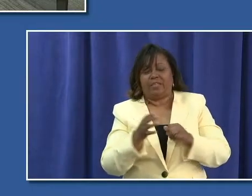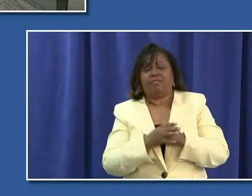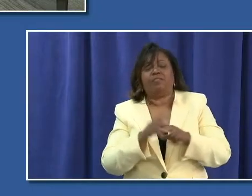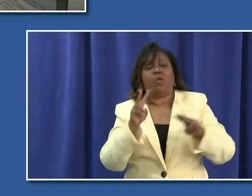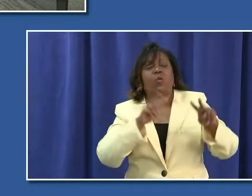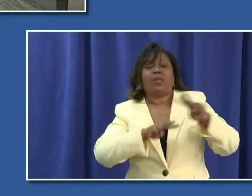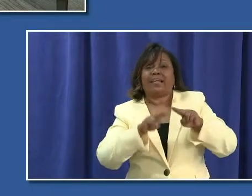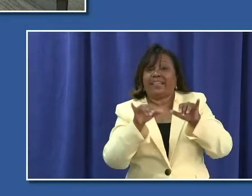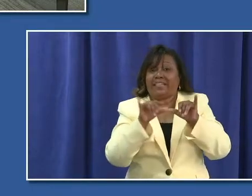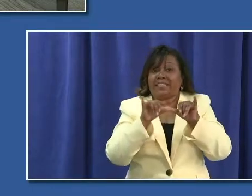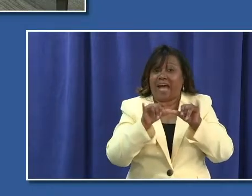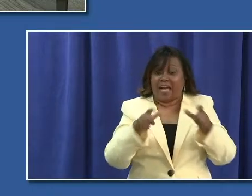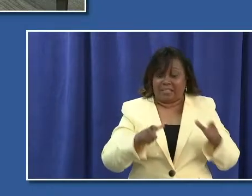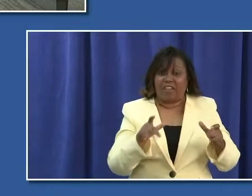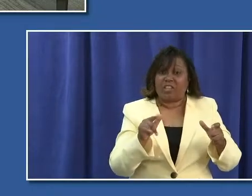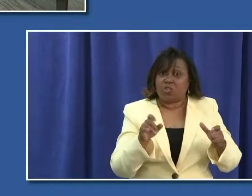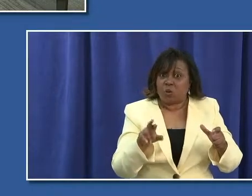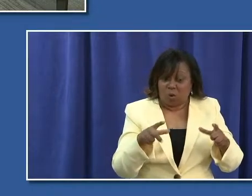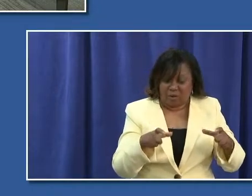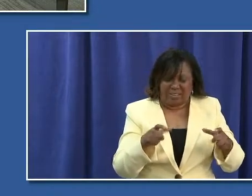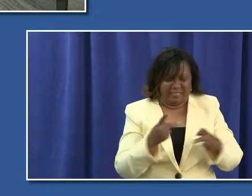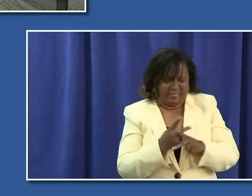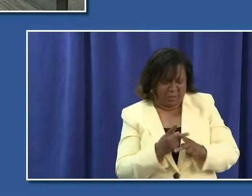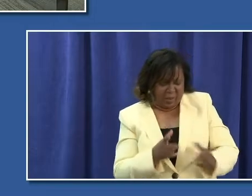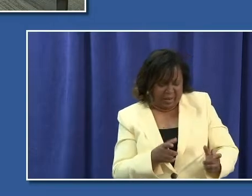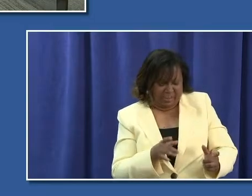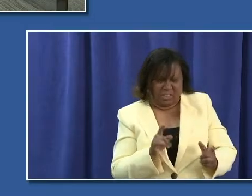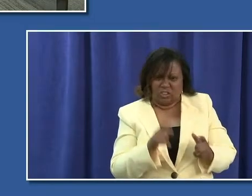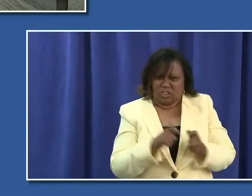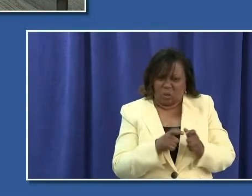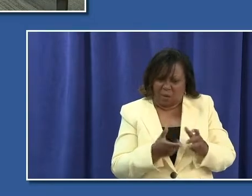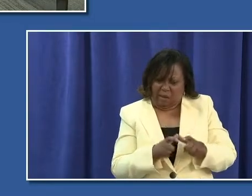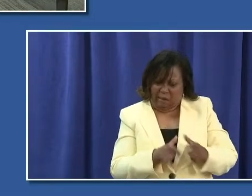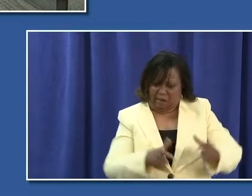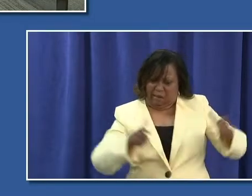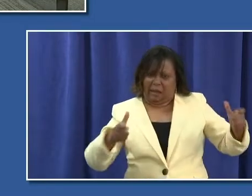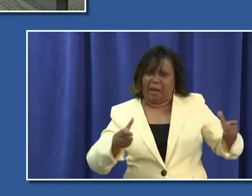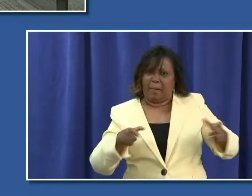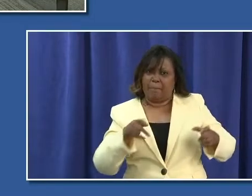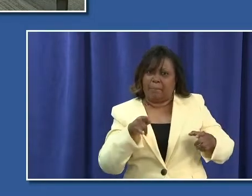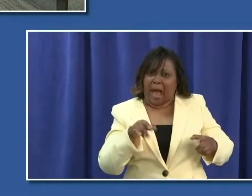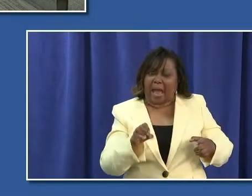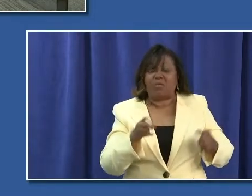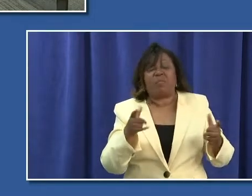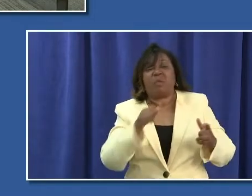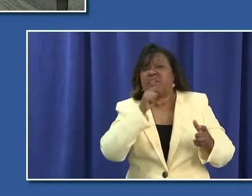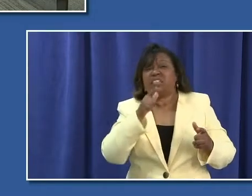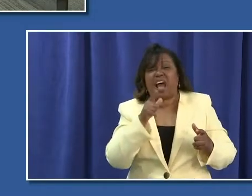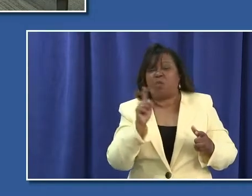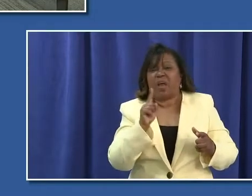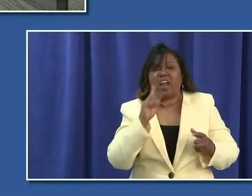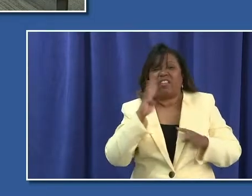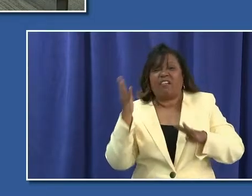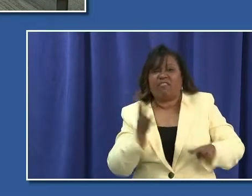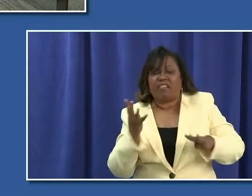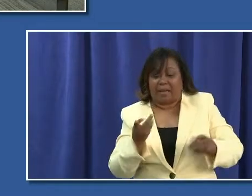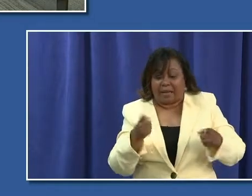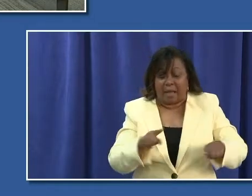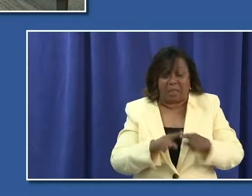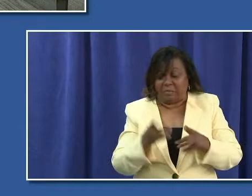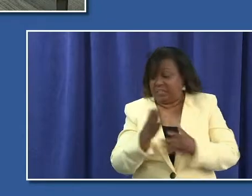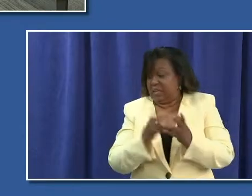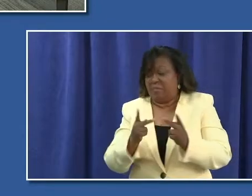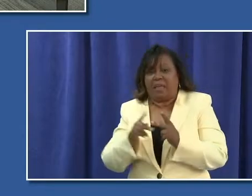We look at the size of the sewer and we figure out should we upsize that pipe, or maybe it's not even where the flooding occurs. It could